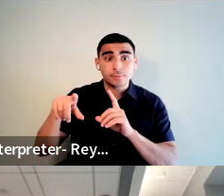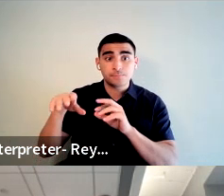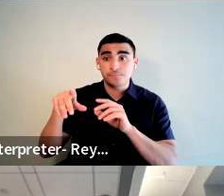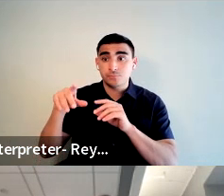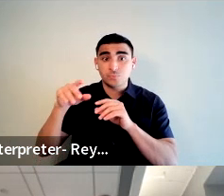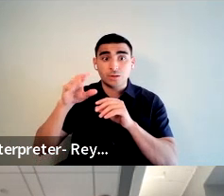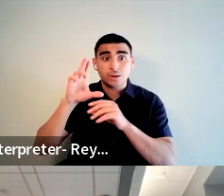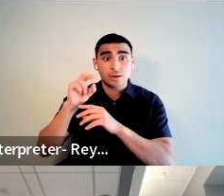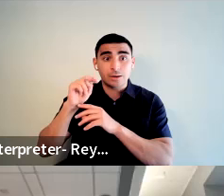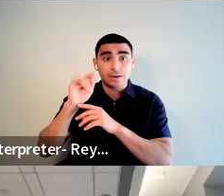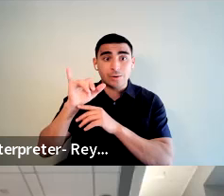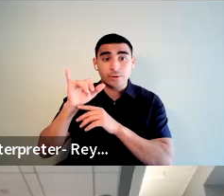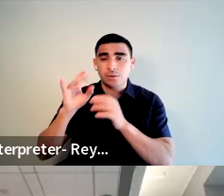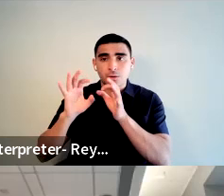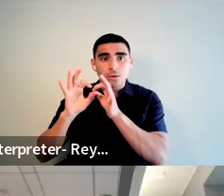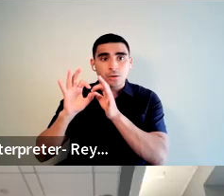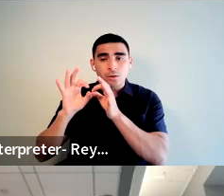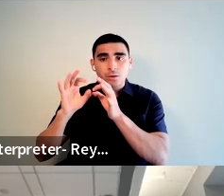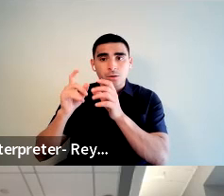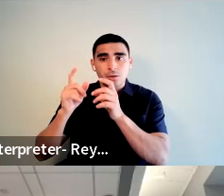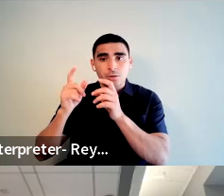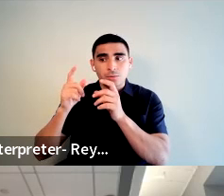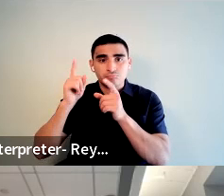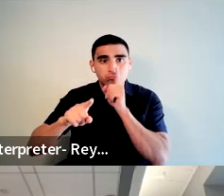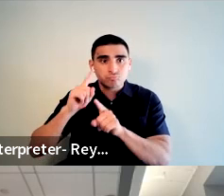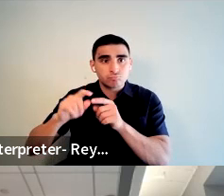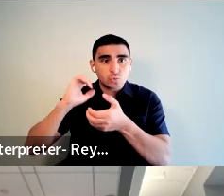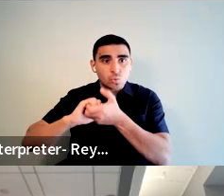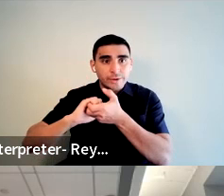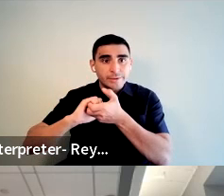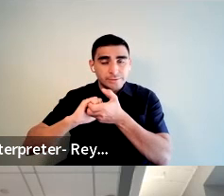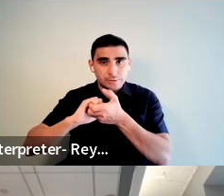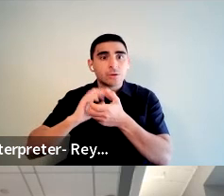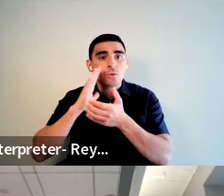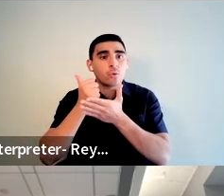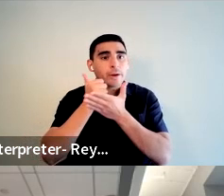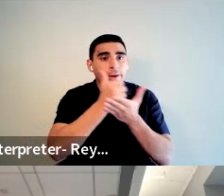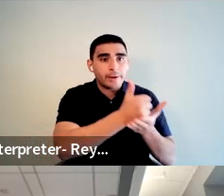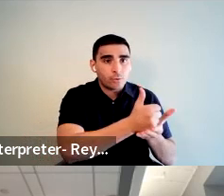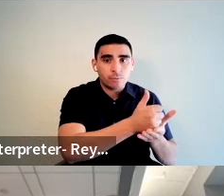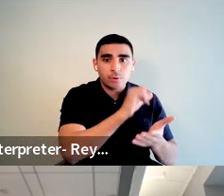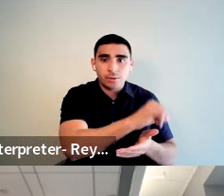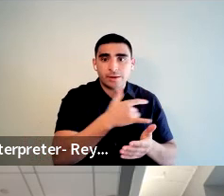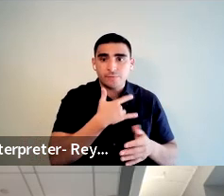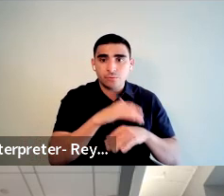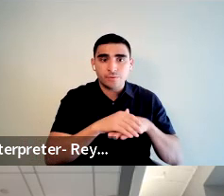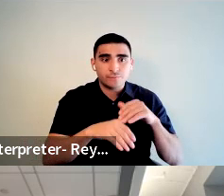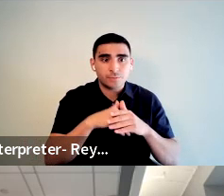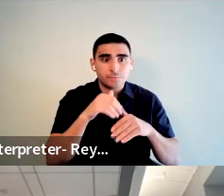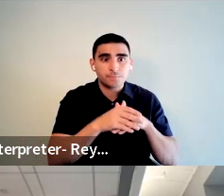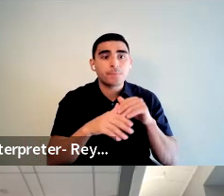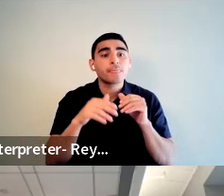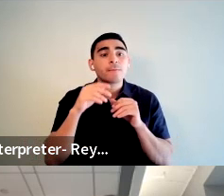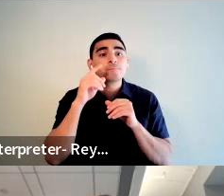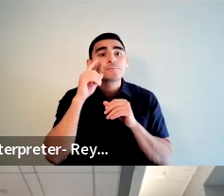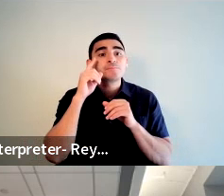coordination opportunity would build on what for instance, in my town of Longmont, like you're saying, Katrina, up in with